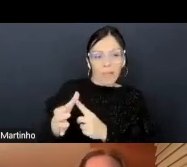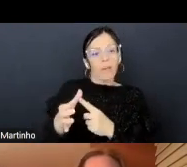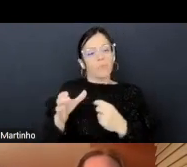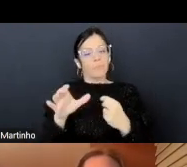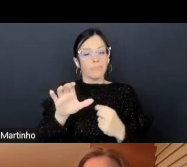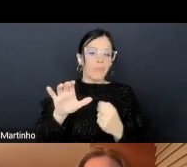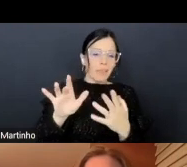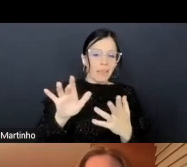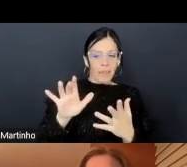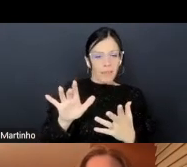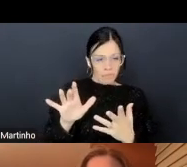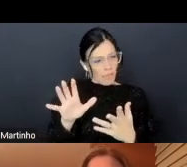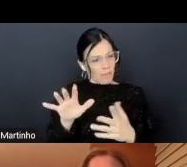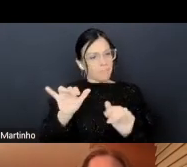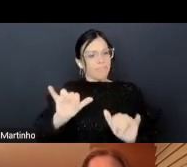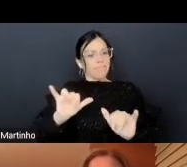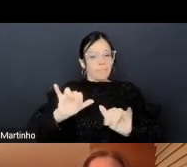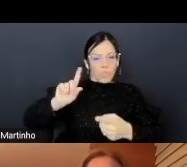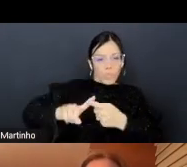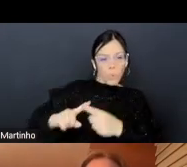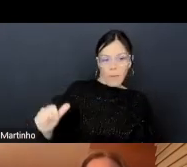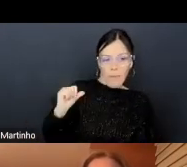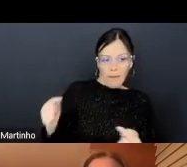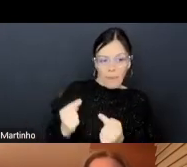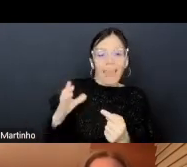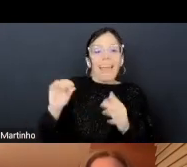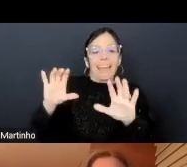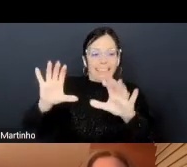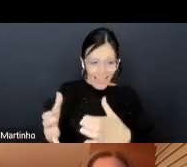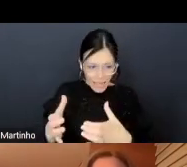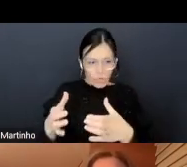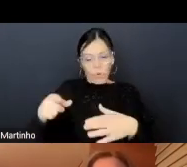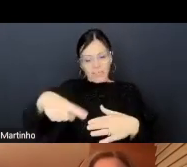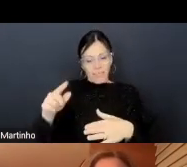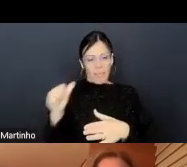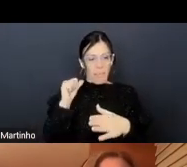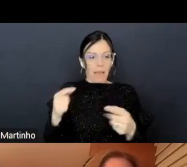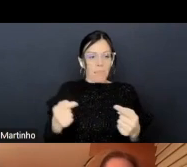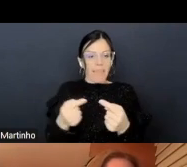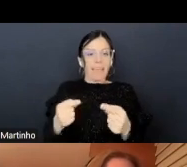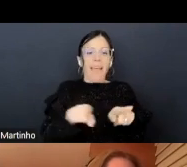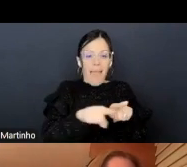towards back pain and towards categorizing back pain as a disability